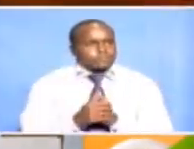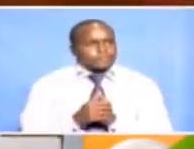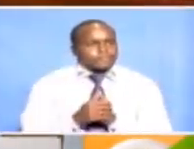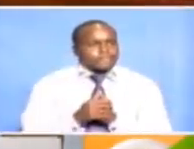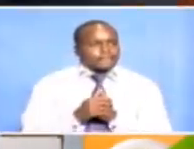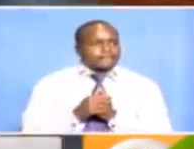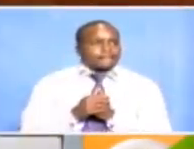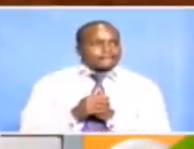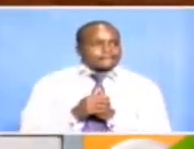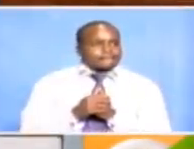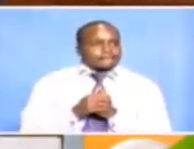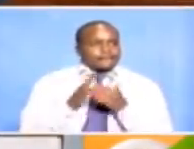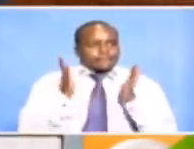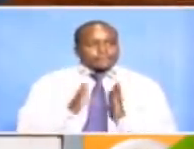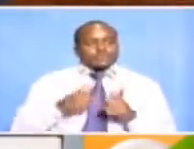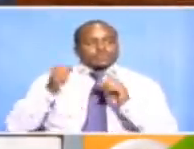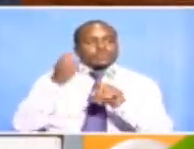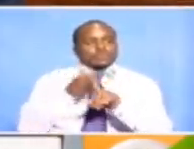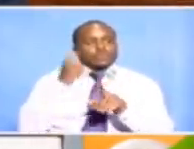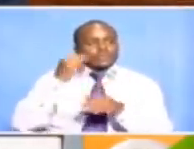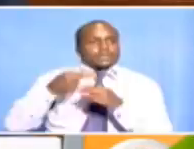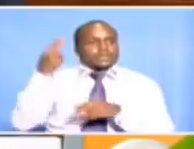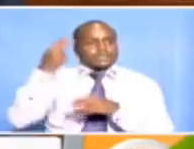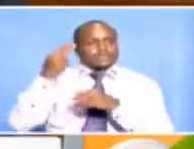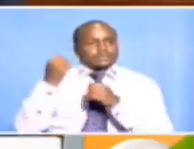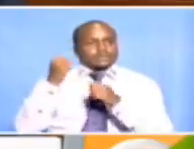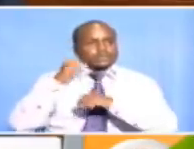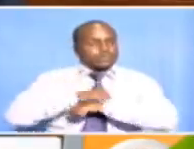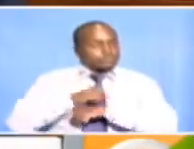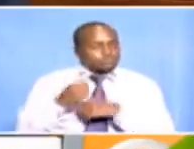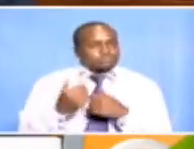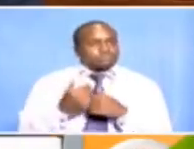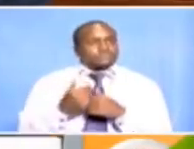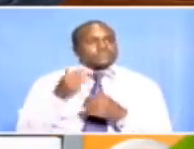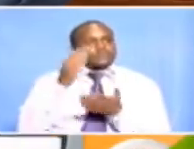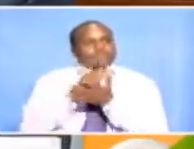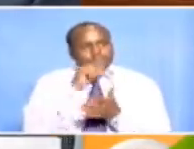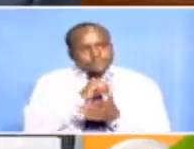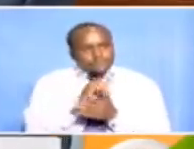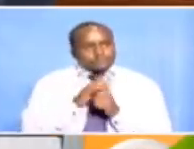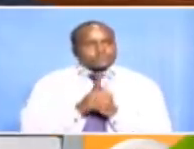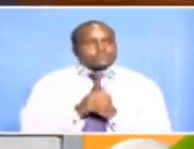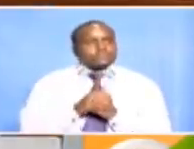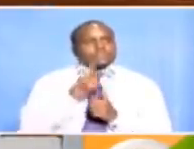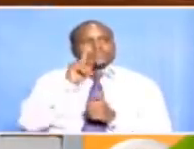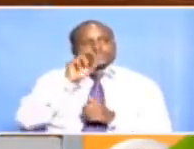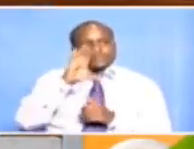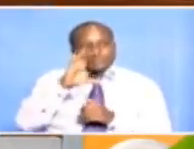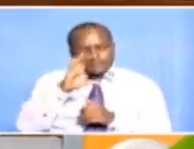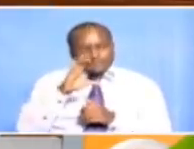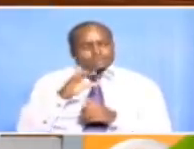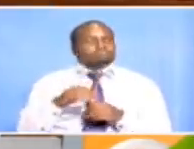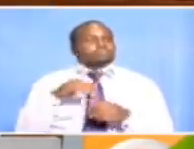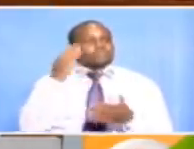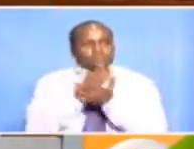the way to Kwale High School. He confirmed, they cleared. He went to the National Examination Council, he confirmed.